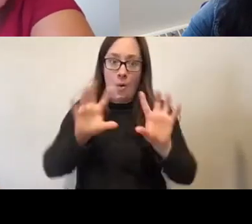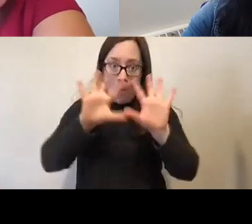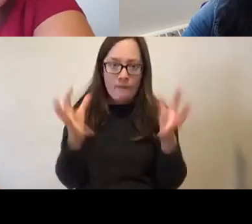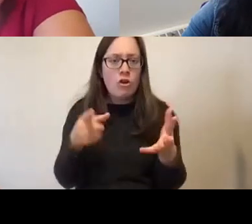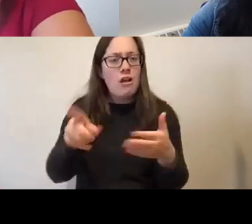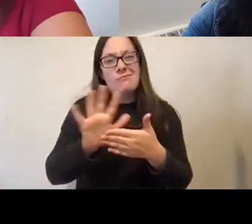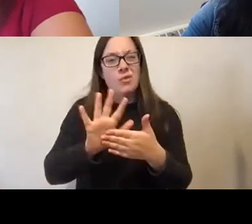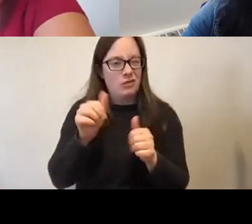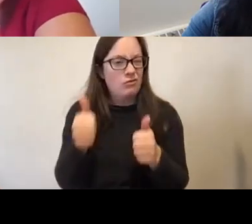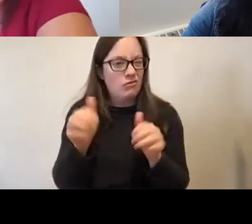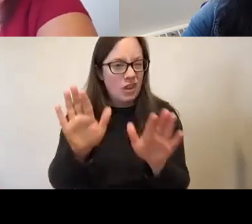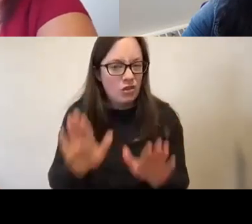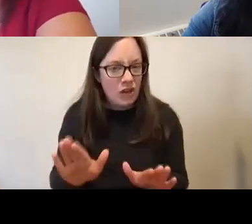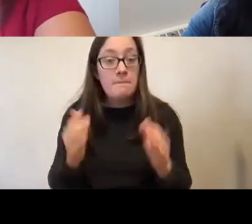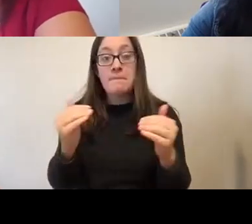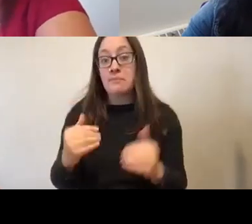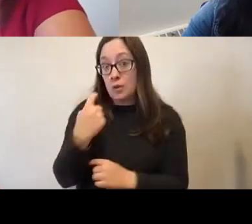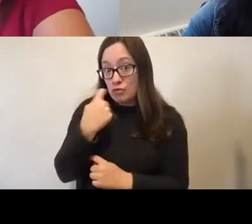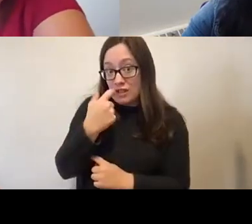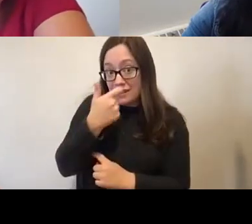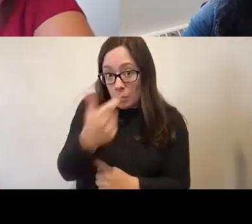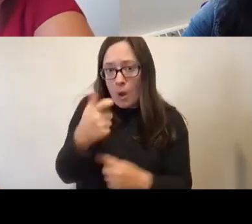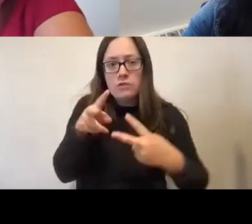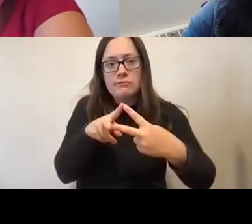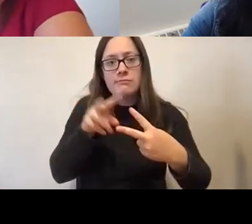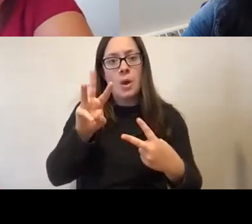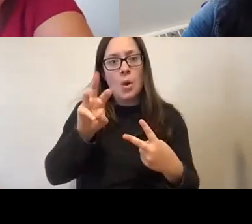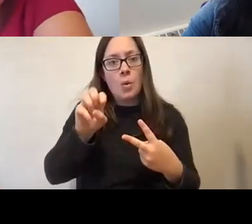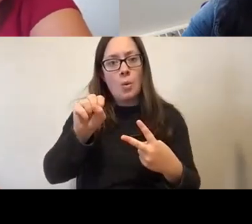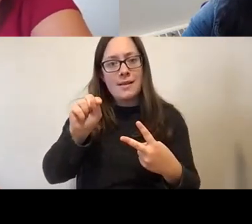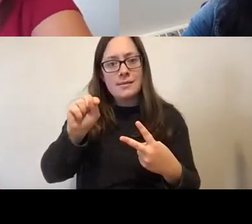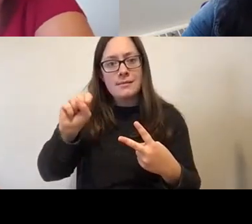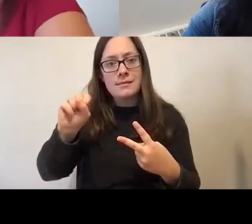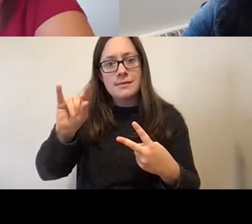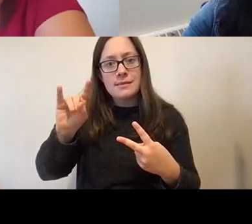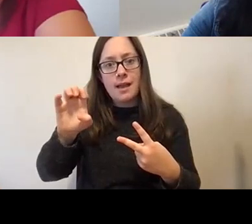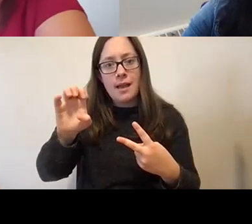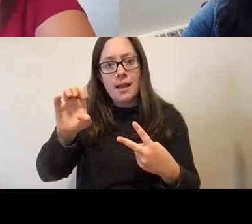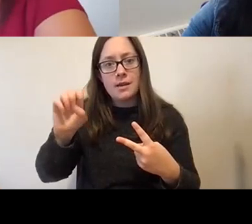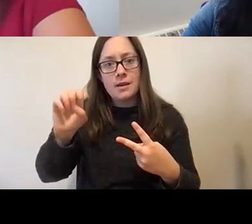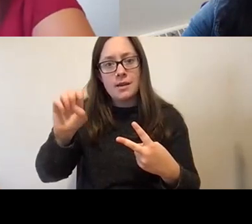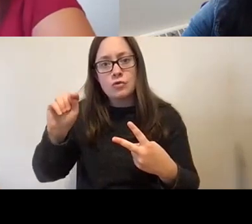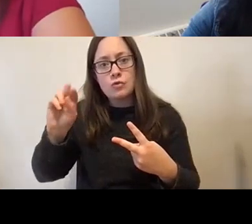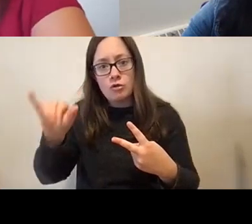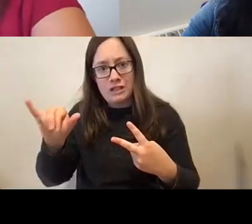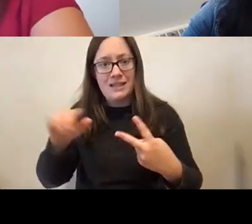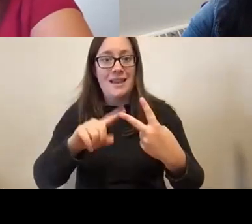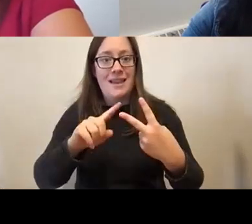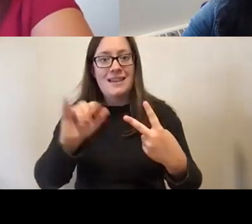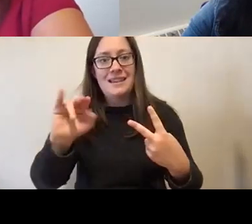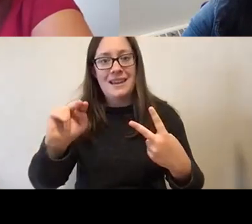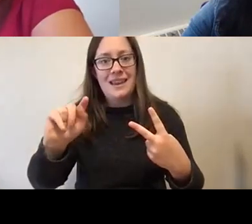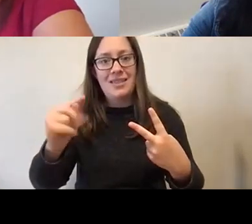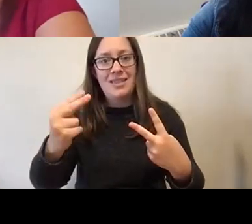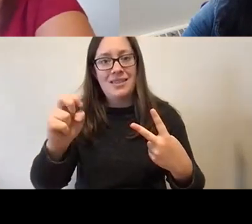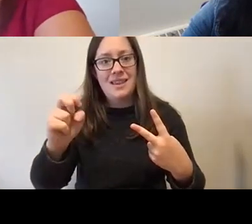we also recently watched West Side Story and In the Heights, and those are super, again, pop culture, but I think there is